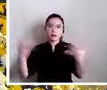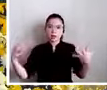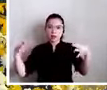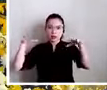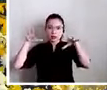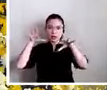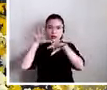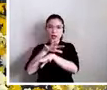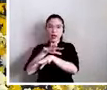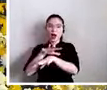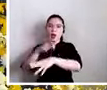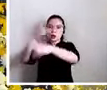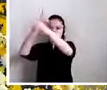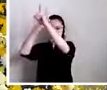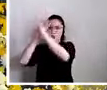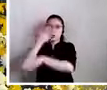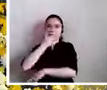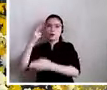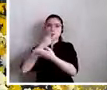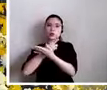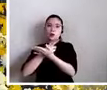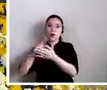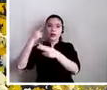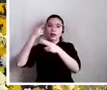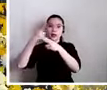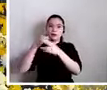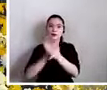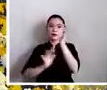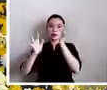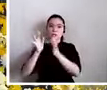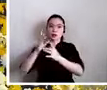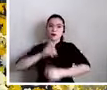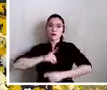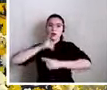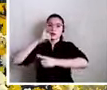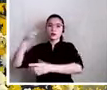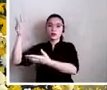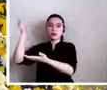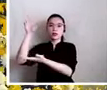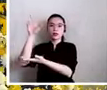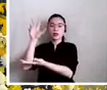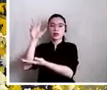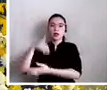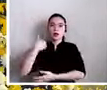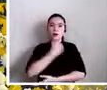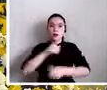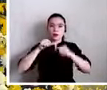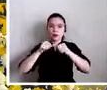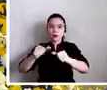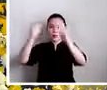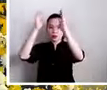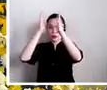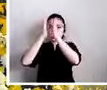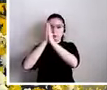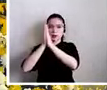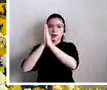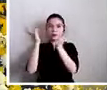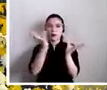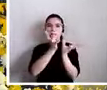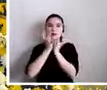honor the most holy name of Jesus in our devotion to Señor Santo Niño. We continue to pray for our community,